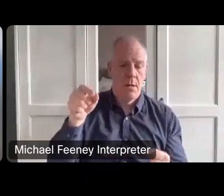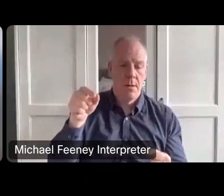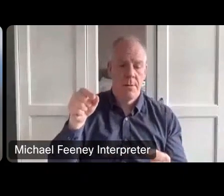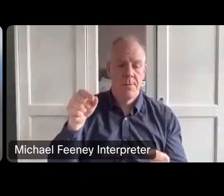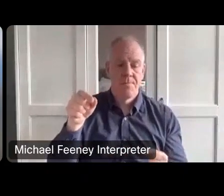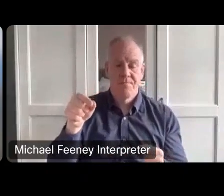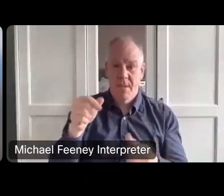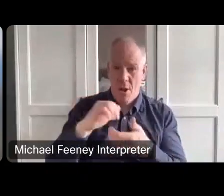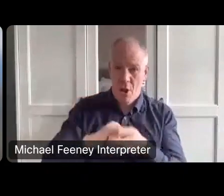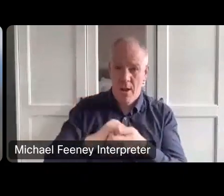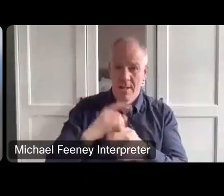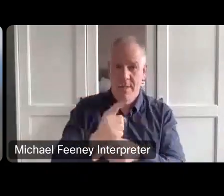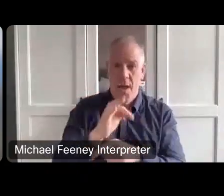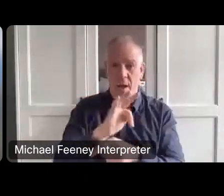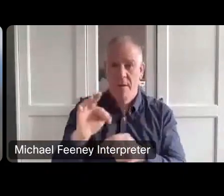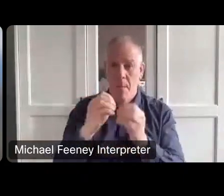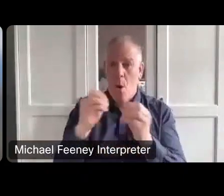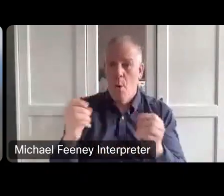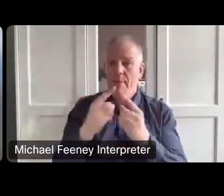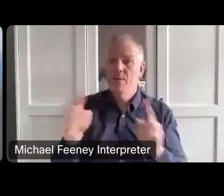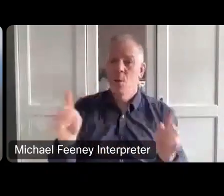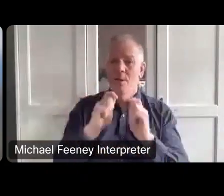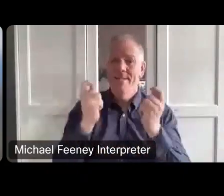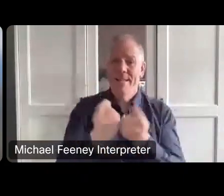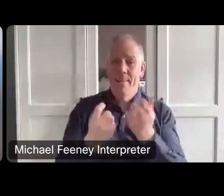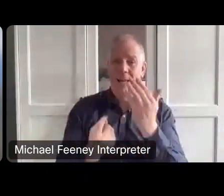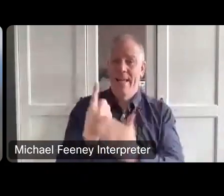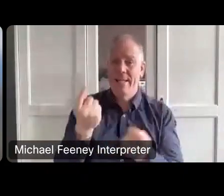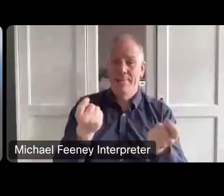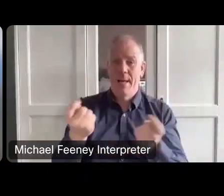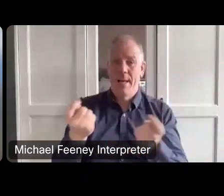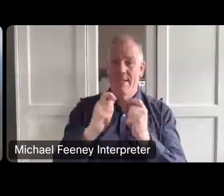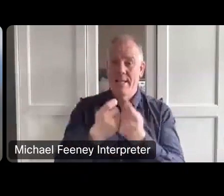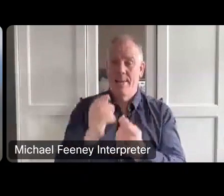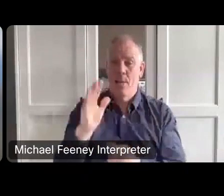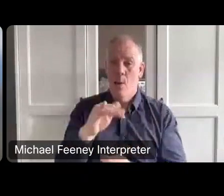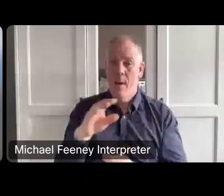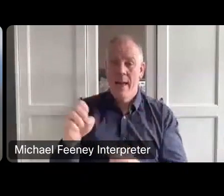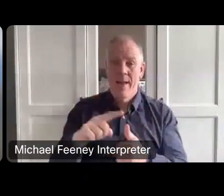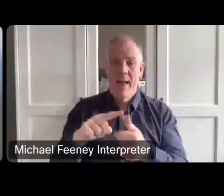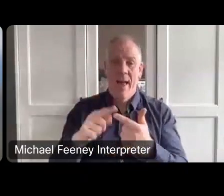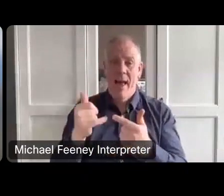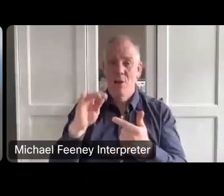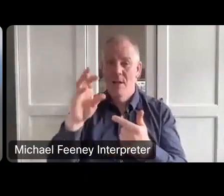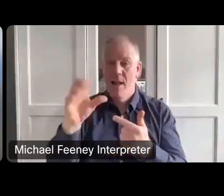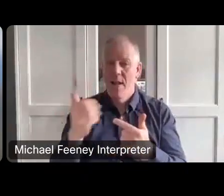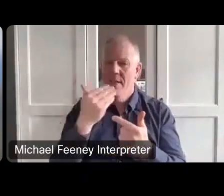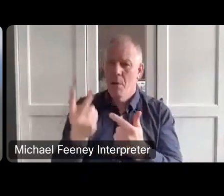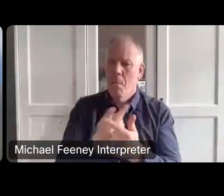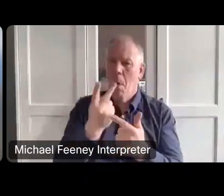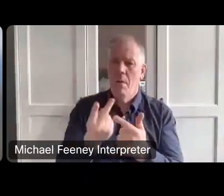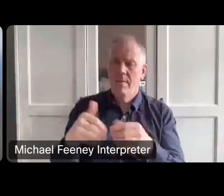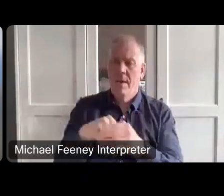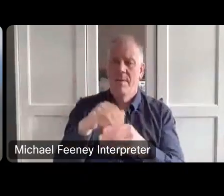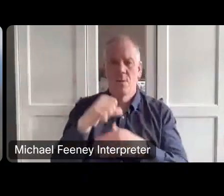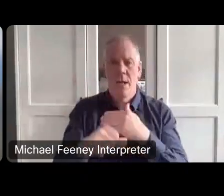our colleagues in the open disclosure team and incident management team have. Lorraine and Angela, thank you for sharing that with us today, and